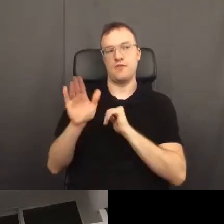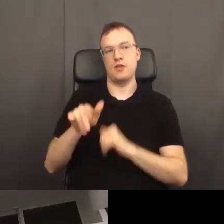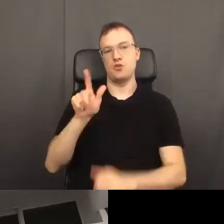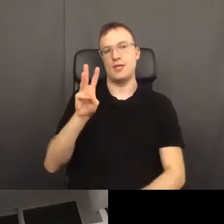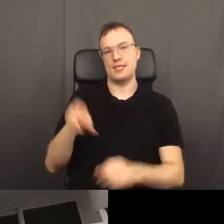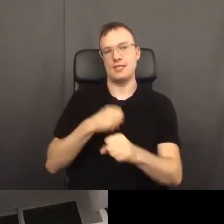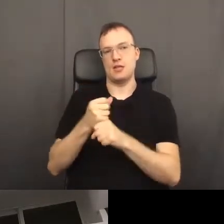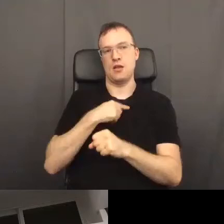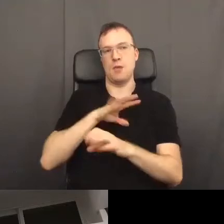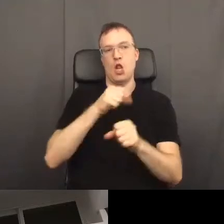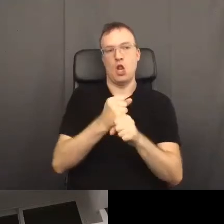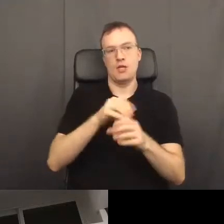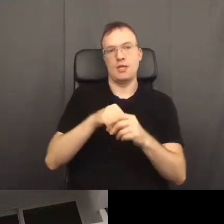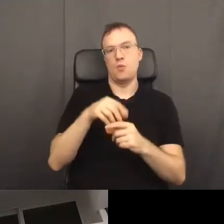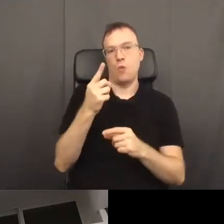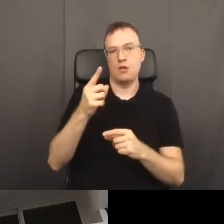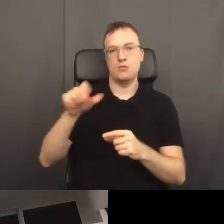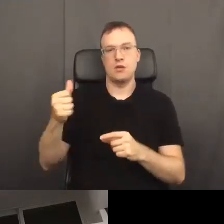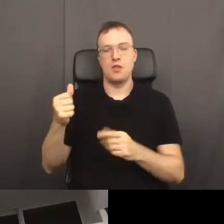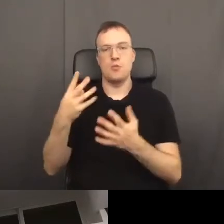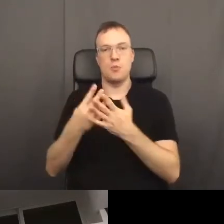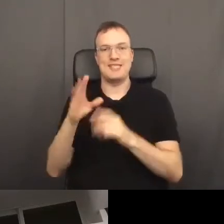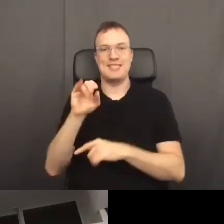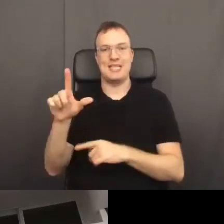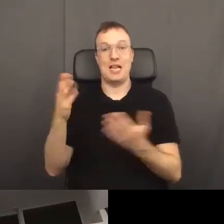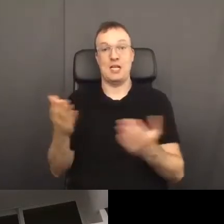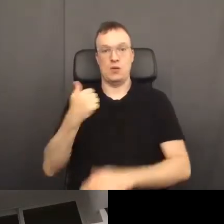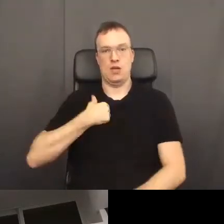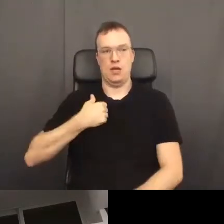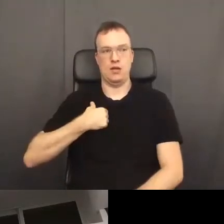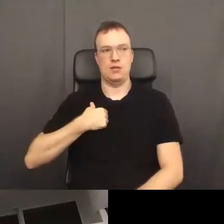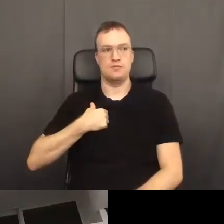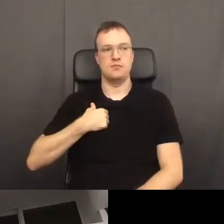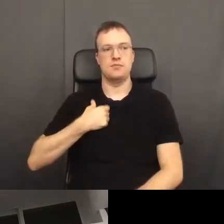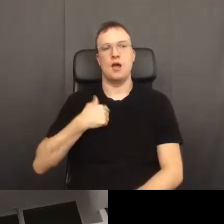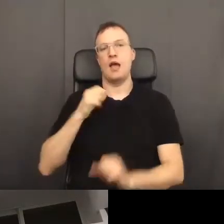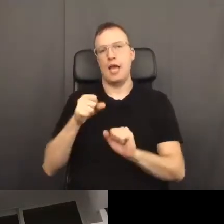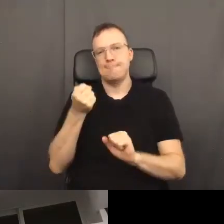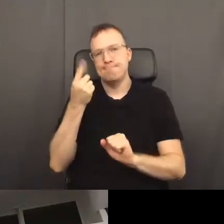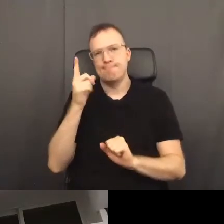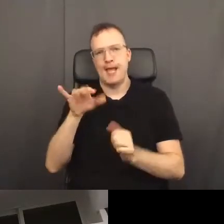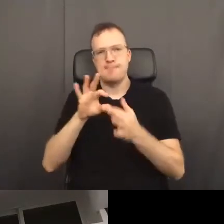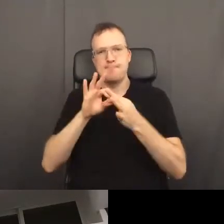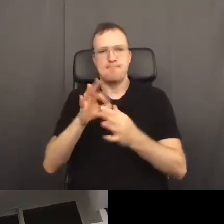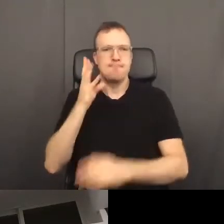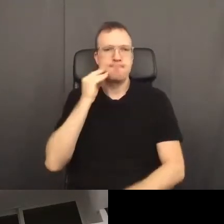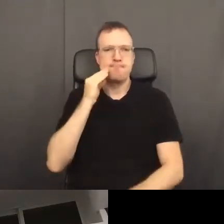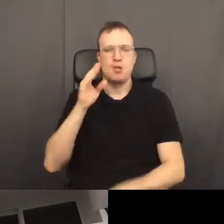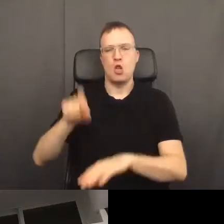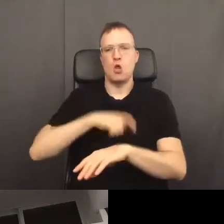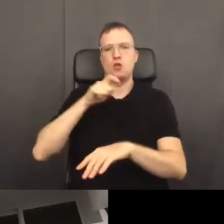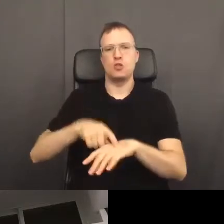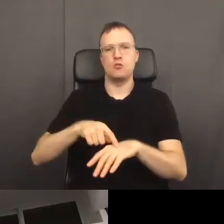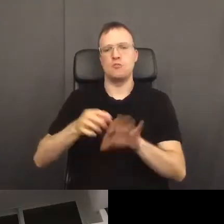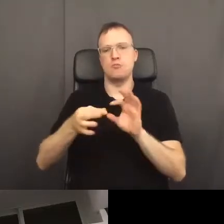in one or another prison cell in Canada. And so I could relate to that long-term